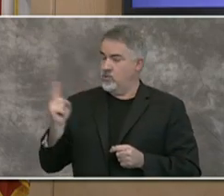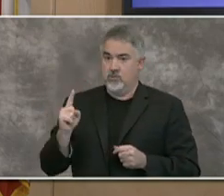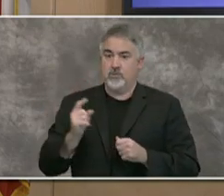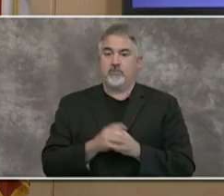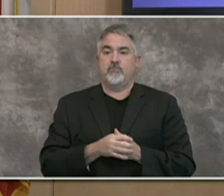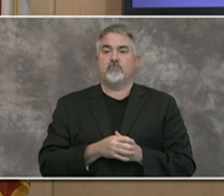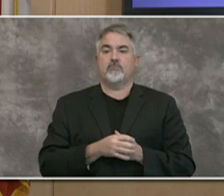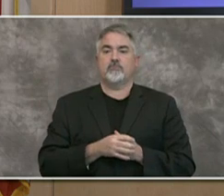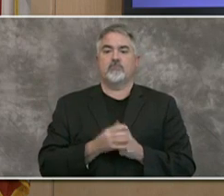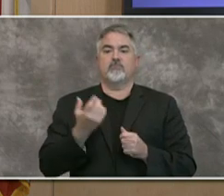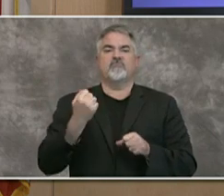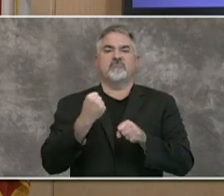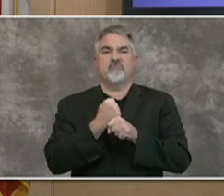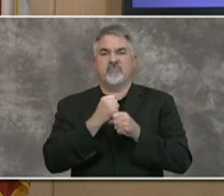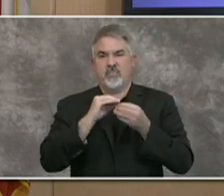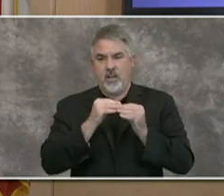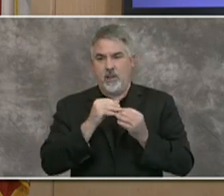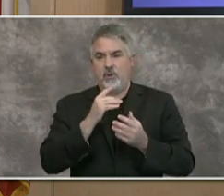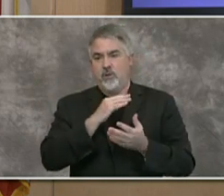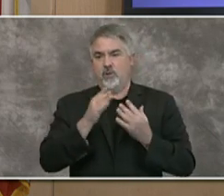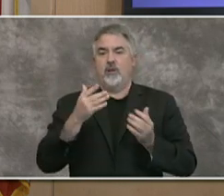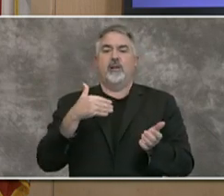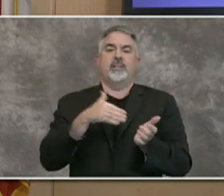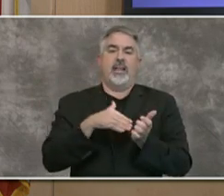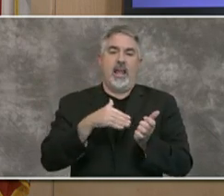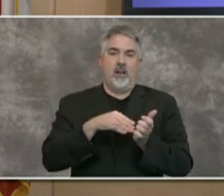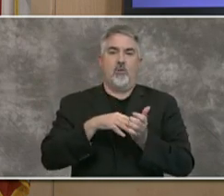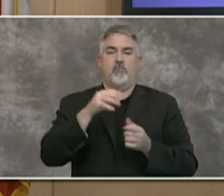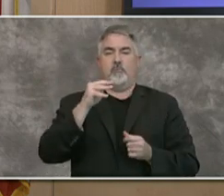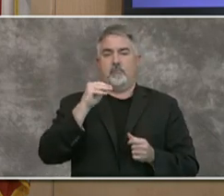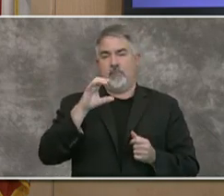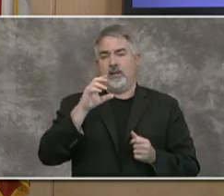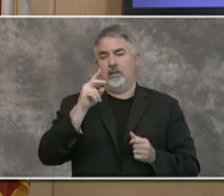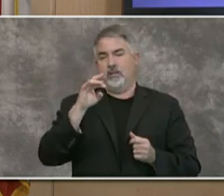followed by Dr. Eric McDonald, our medical director of the county